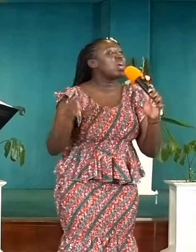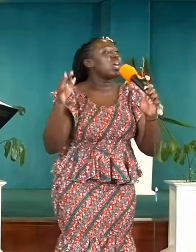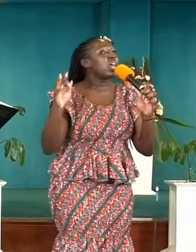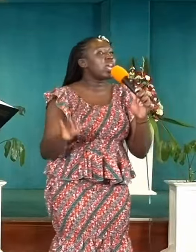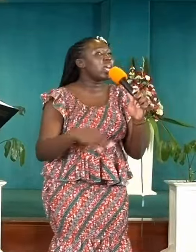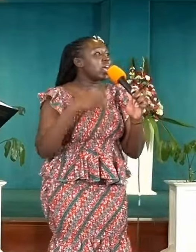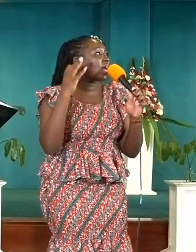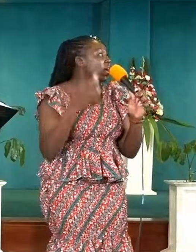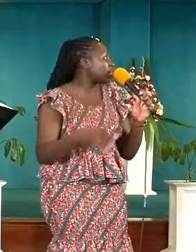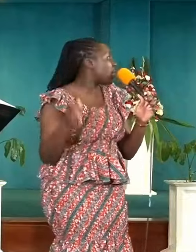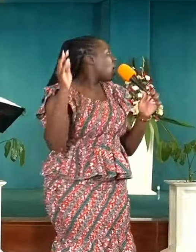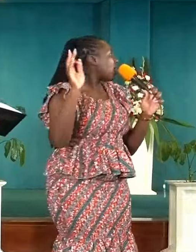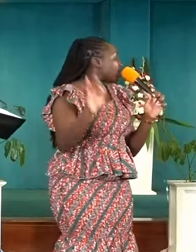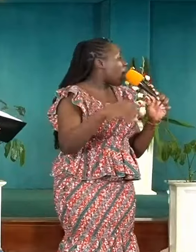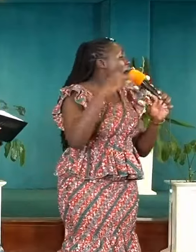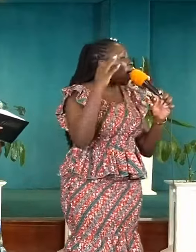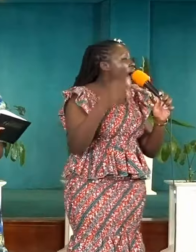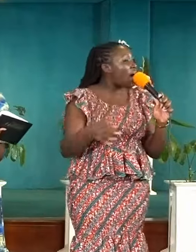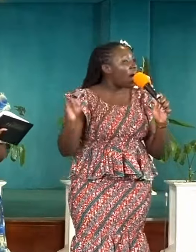Grace, grace,